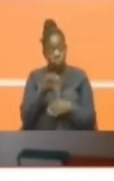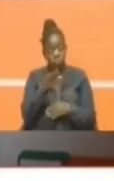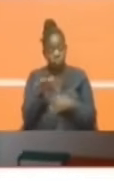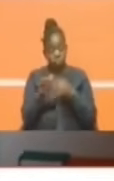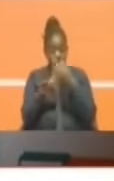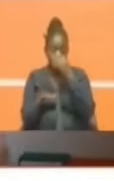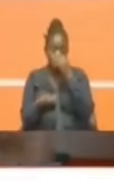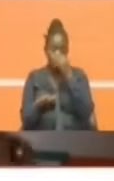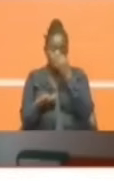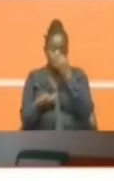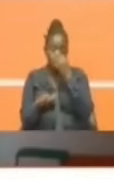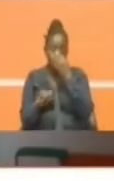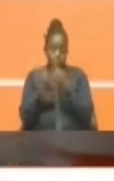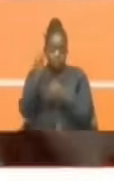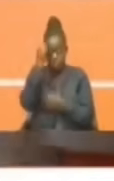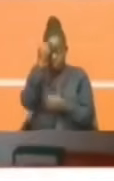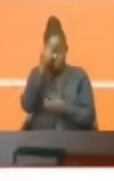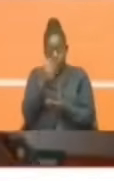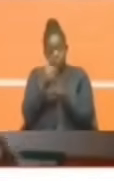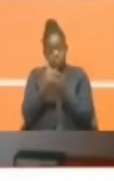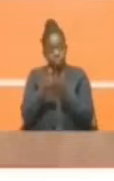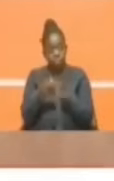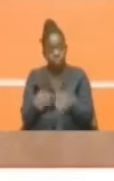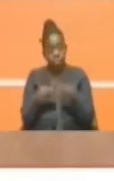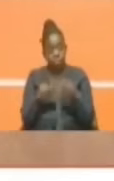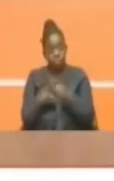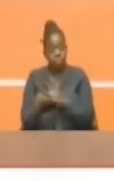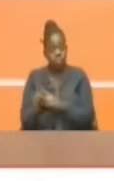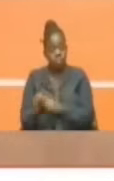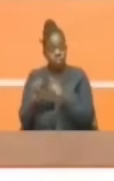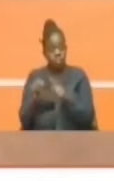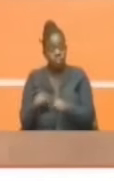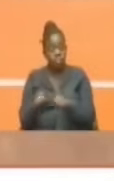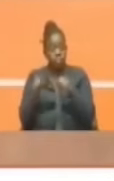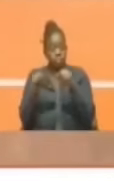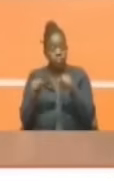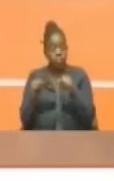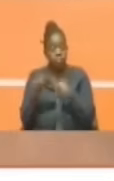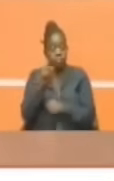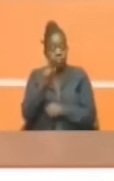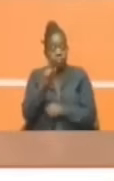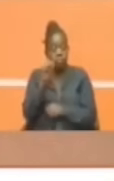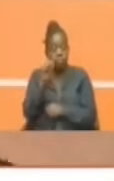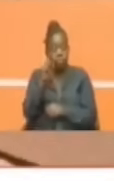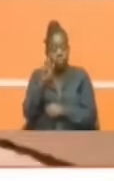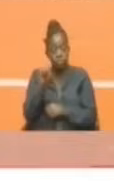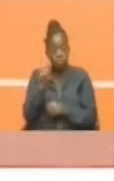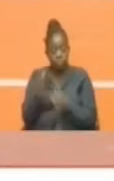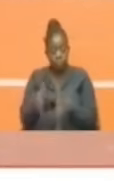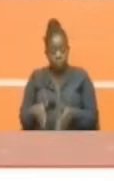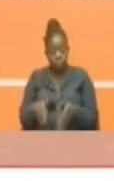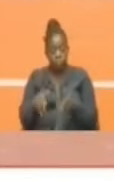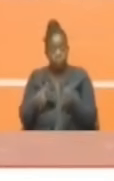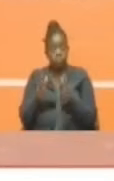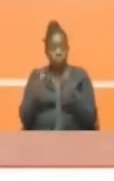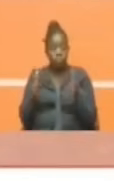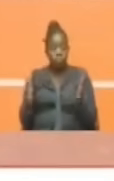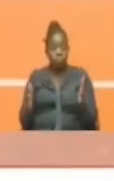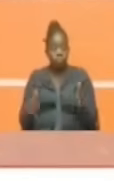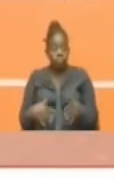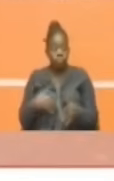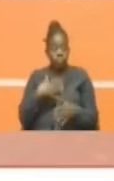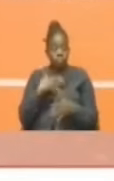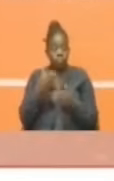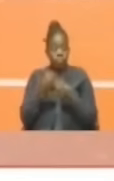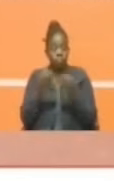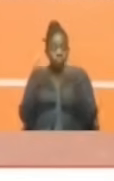chaffe ye government otu yamba netuterawo obukumi. Sentebe wachire ku main Rotarian Dickson Hakiza atulambuza